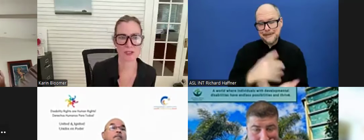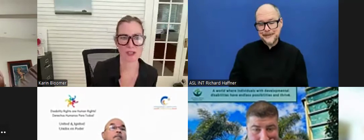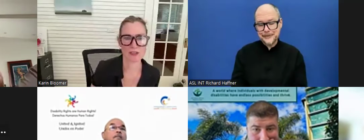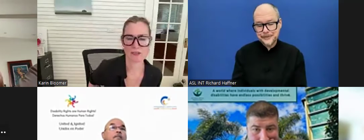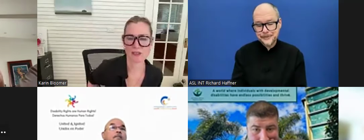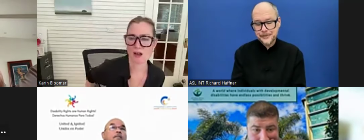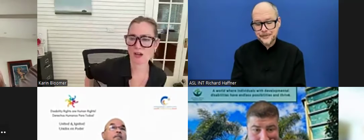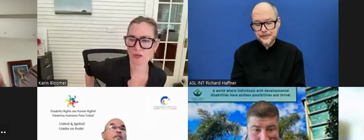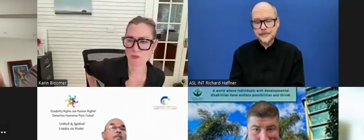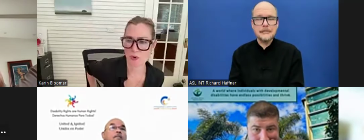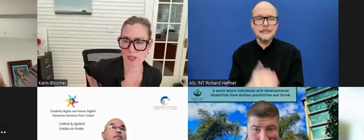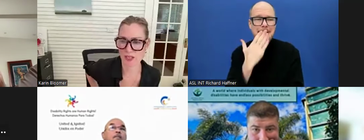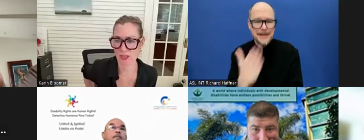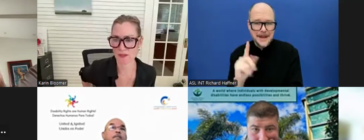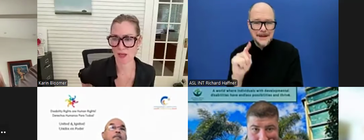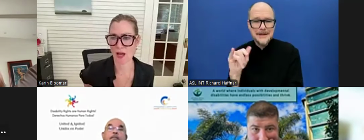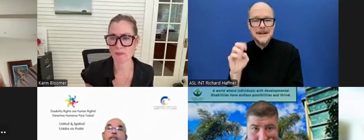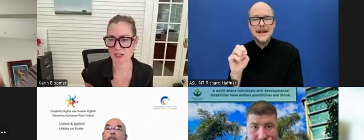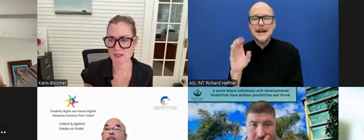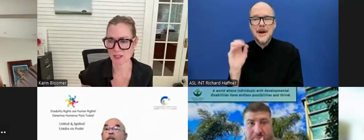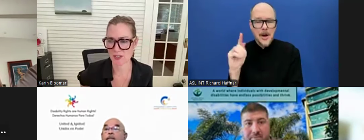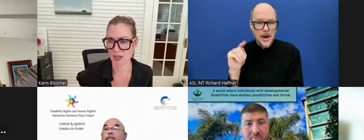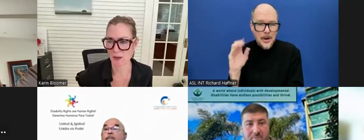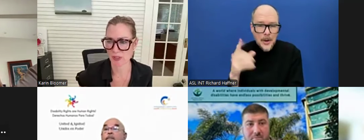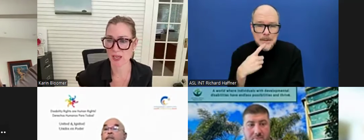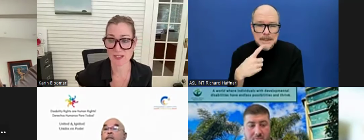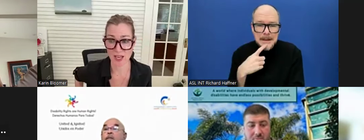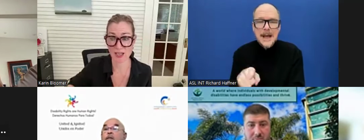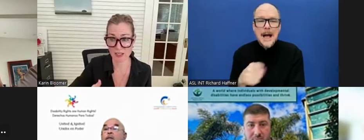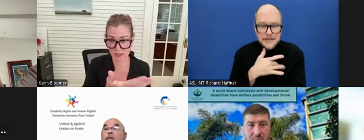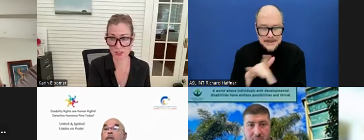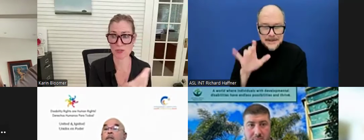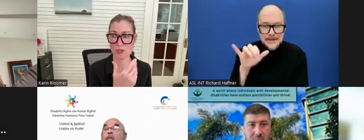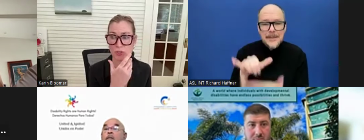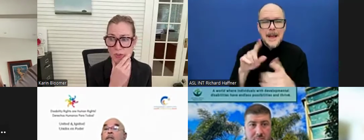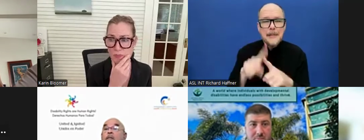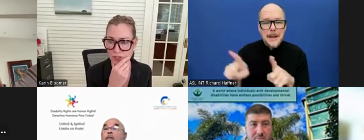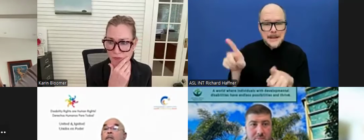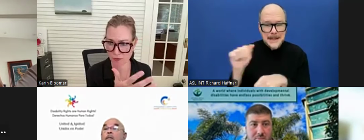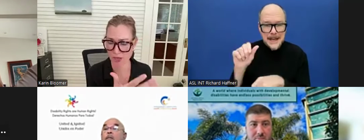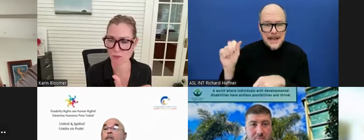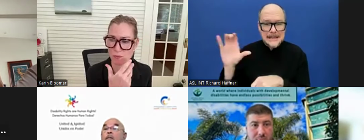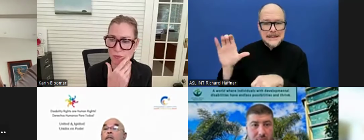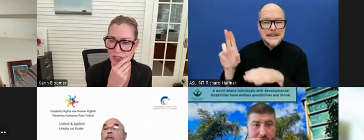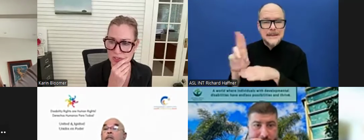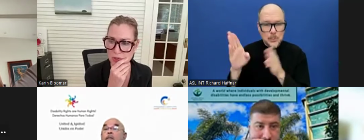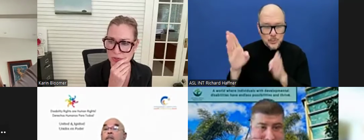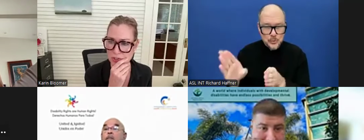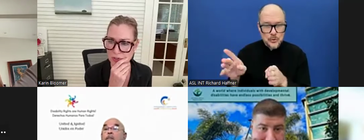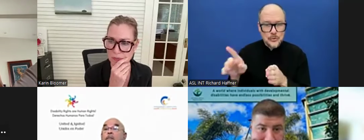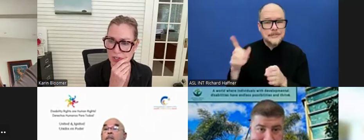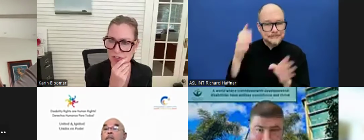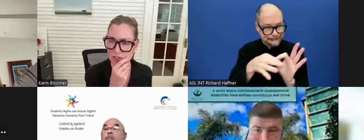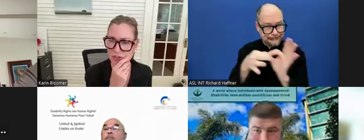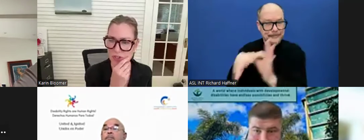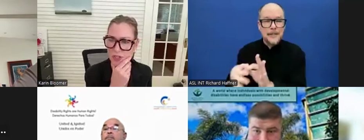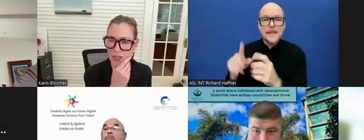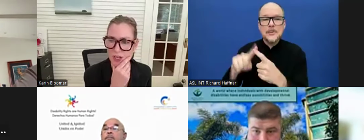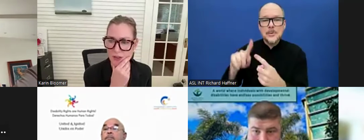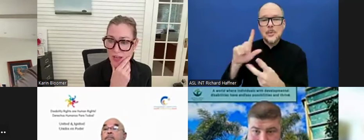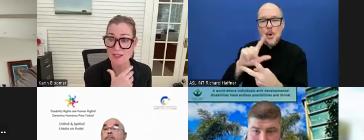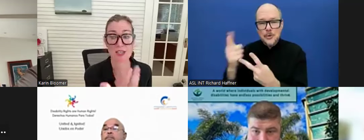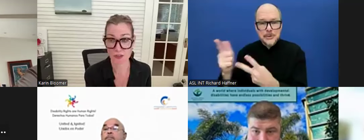Thanks, Talene. And yeah, Otto's weighing in that I'm sensitive to that, but as an AAC user, which I believe relates to alternative communication